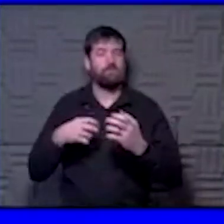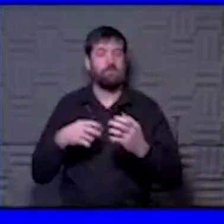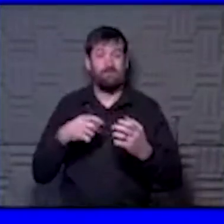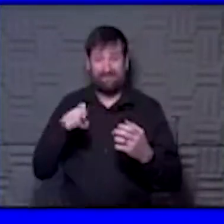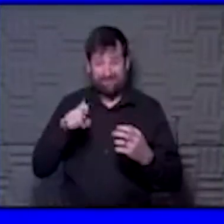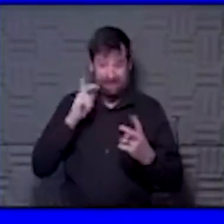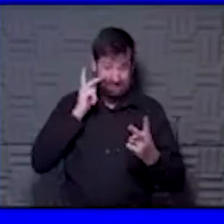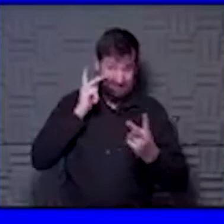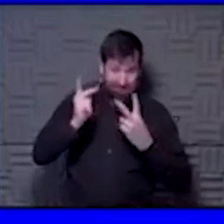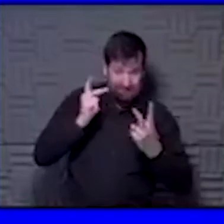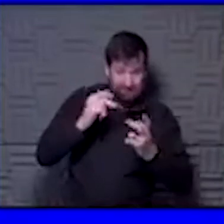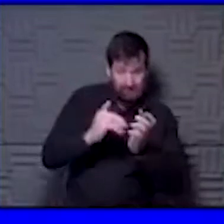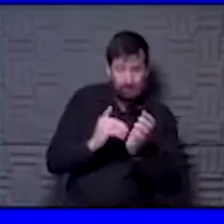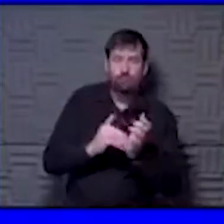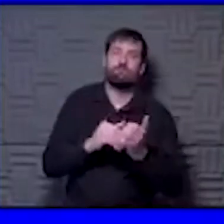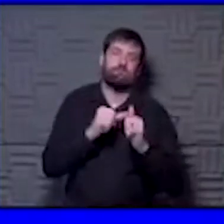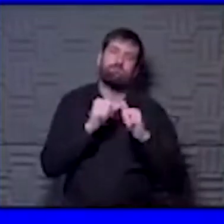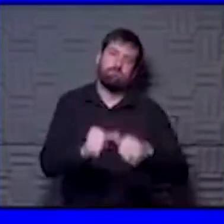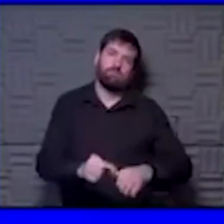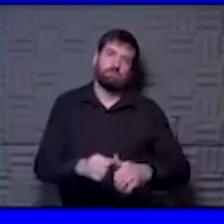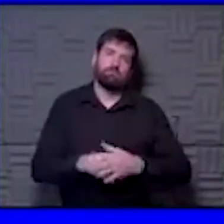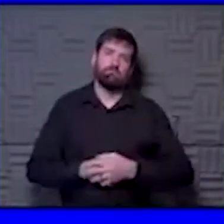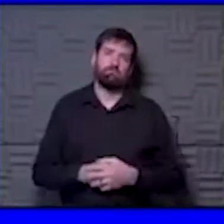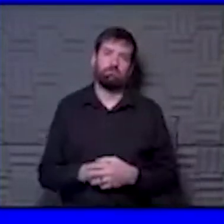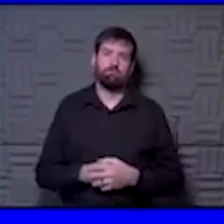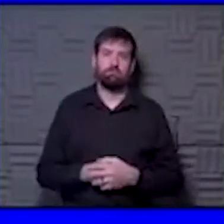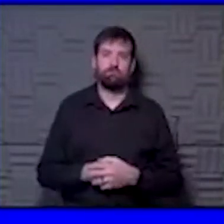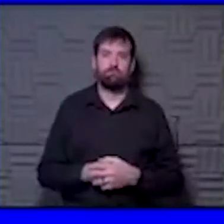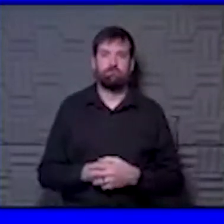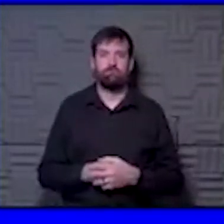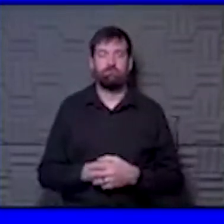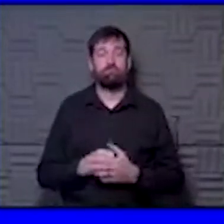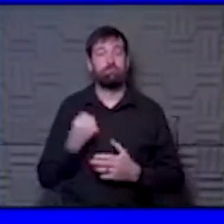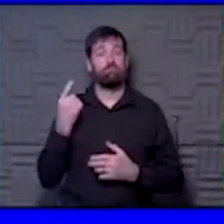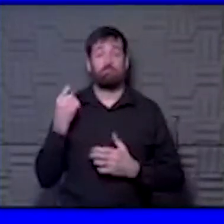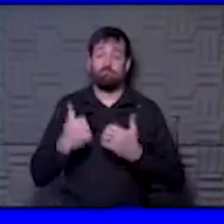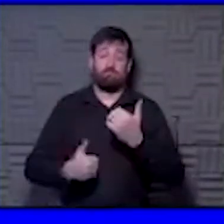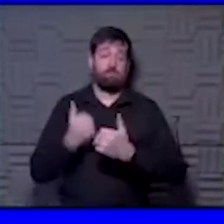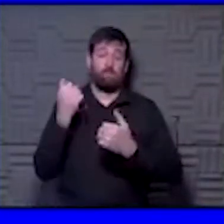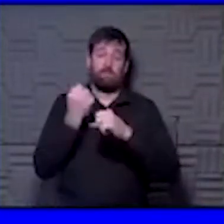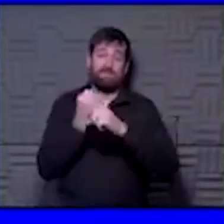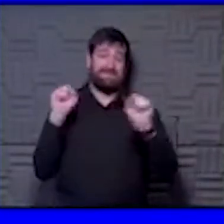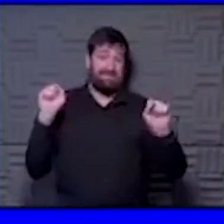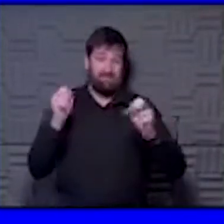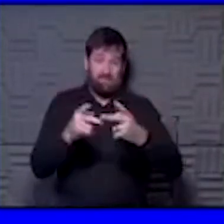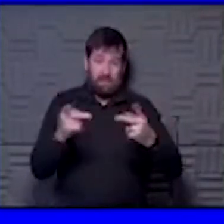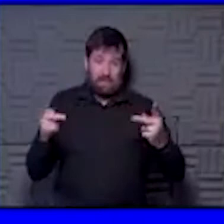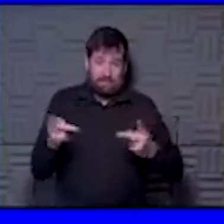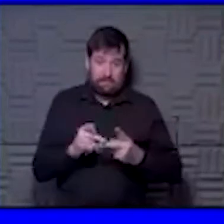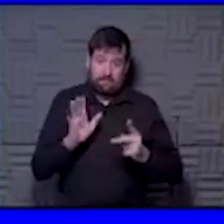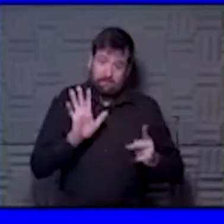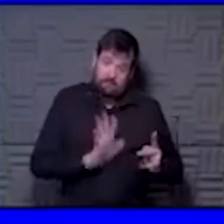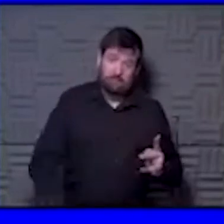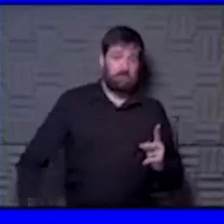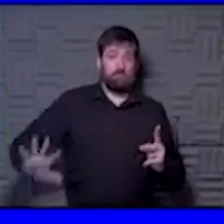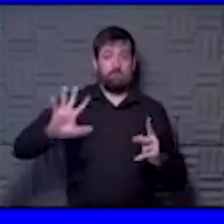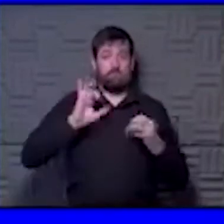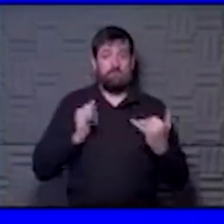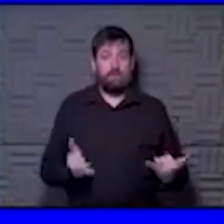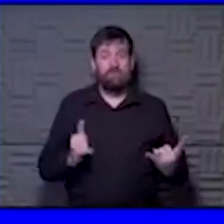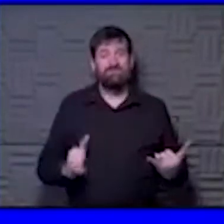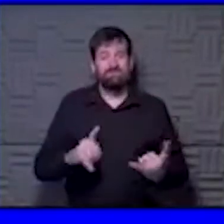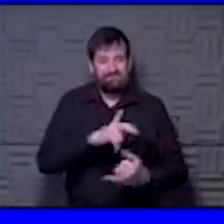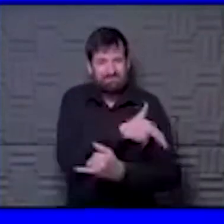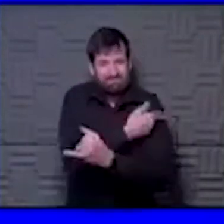seek medical care, continue to seek medical care, because the safest places in the region right now are the